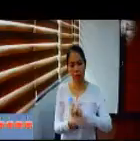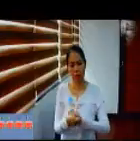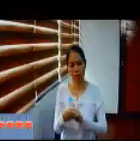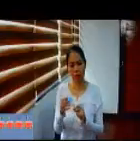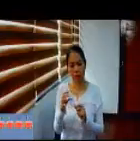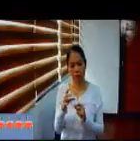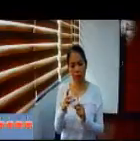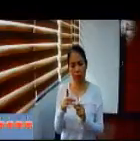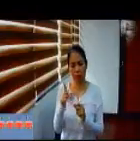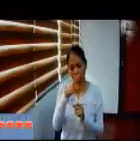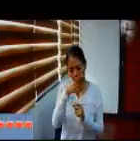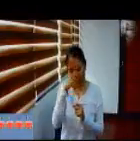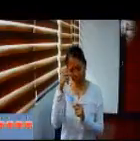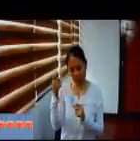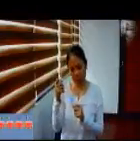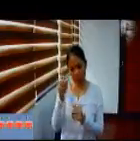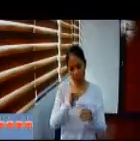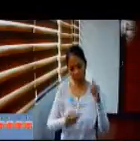of people.